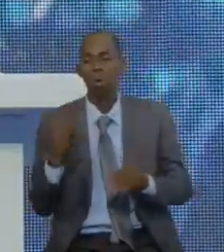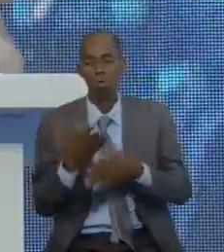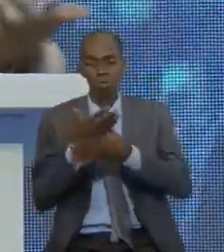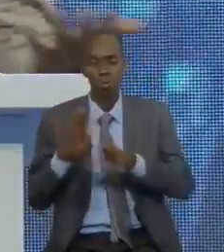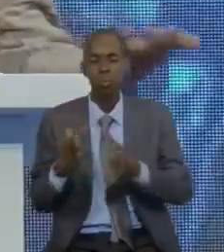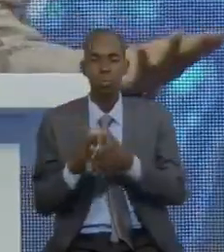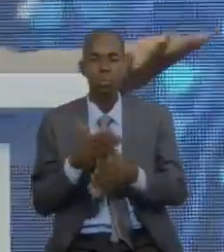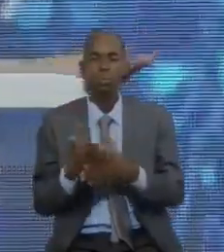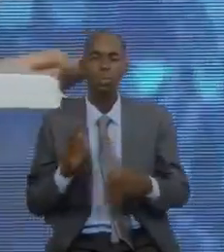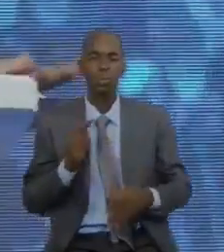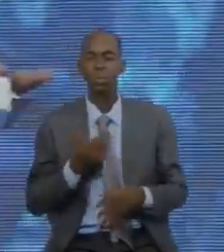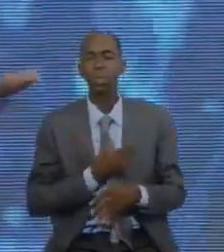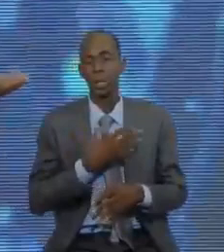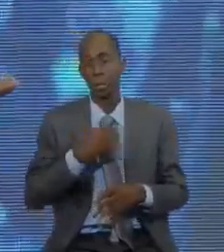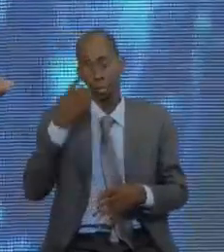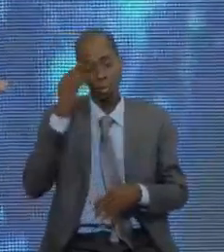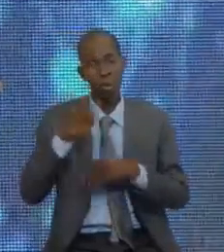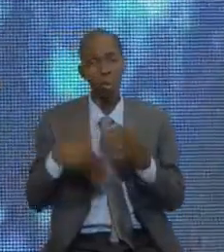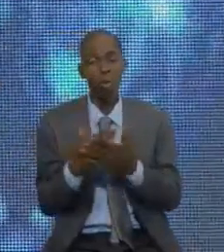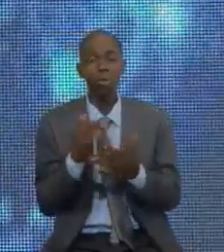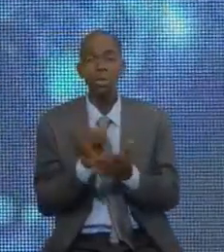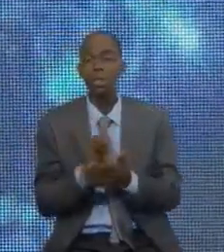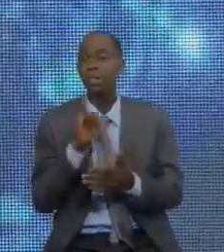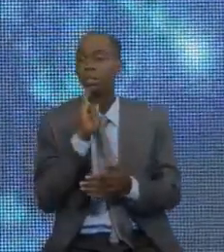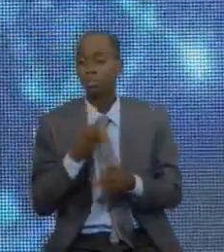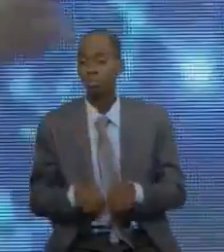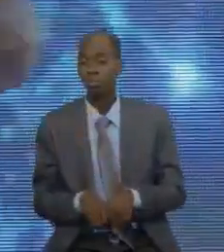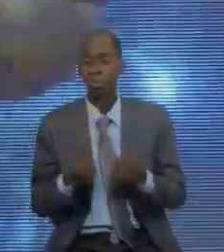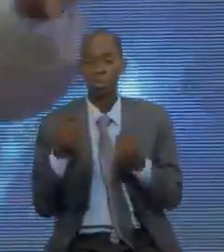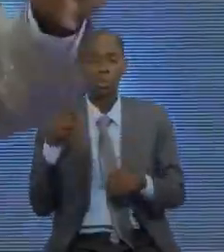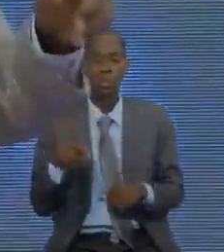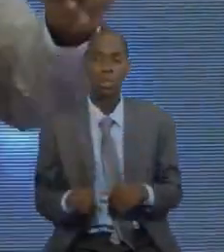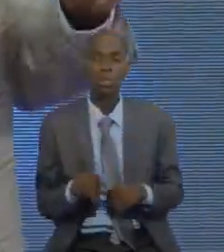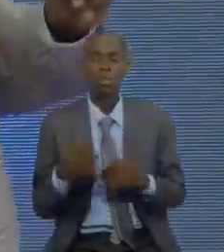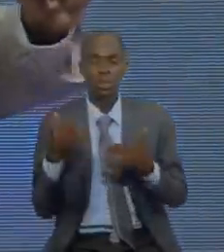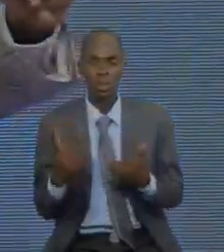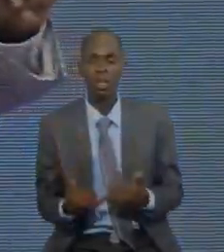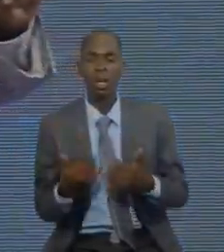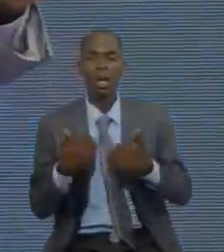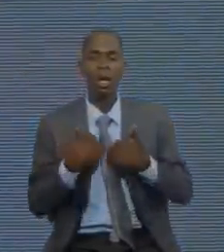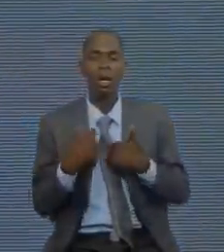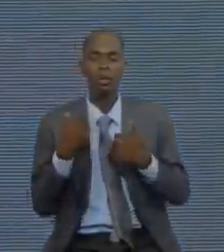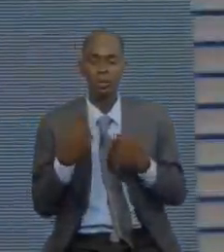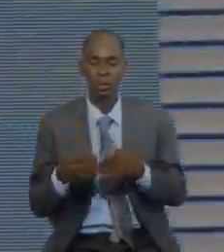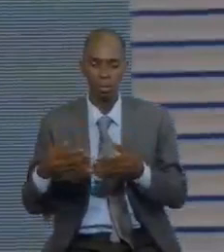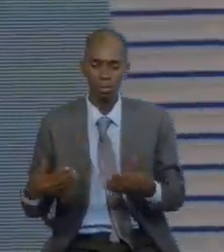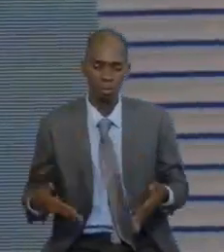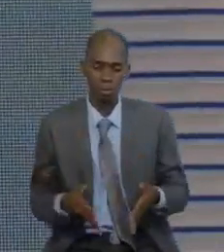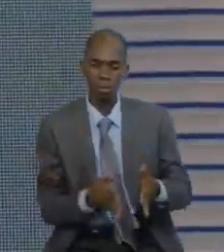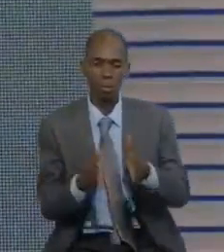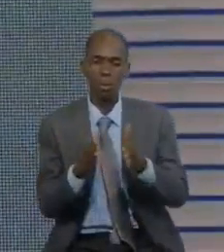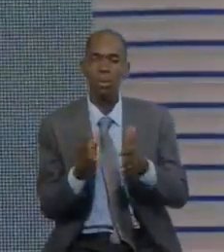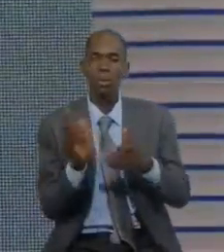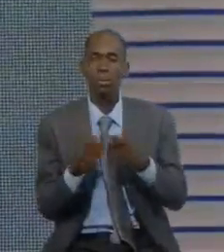And because all that is broken down, we have access to God. We can reach